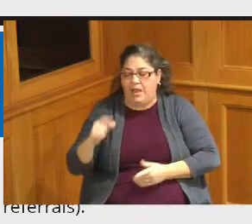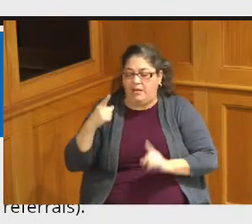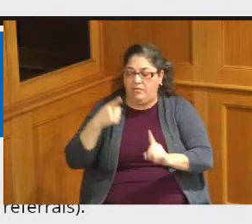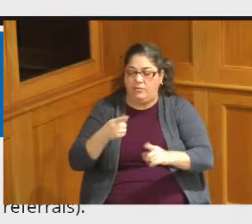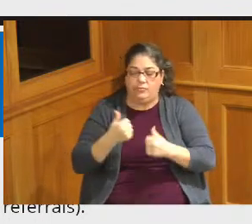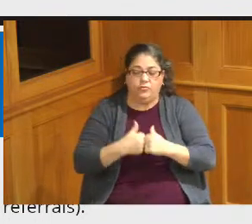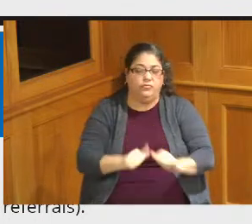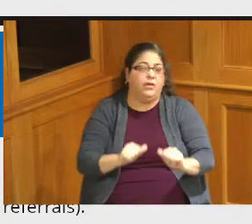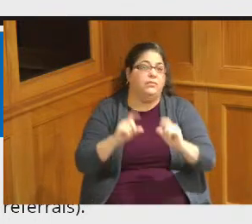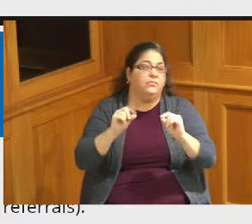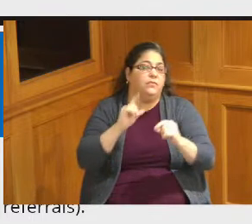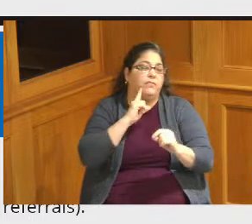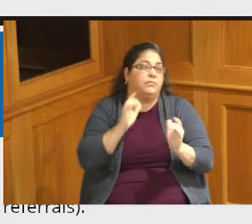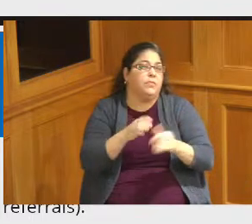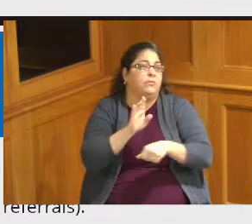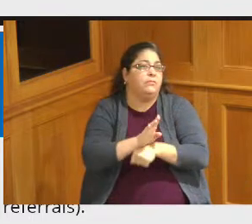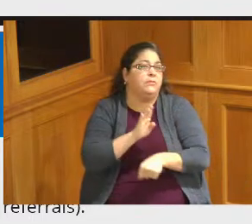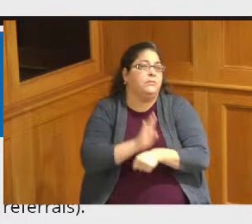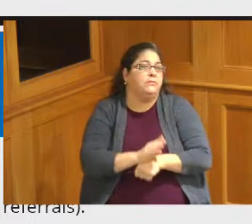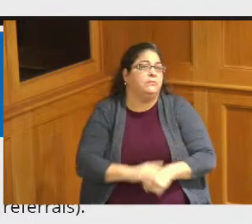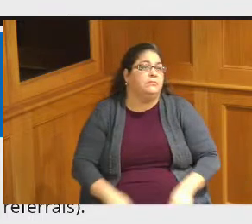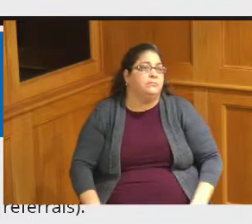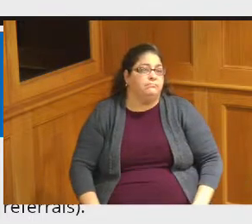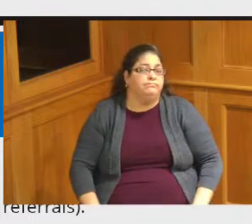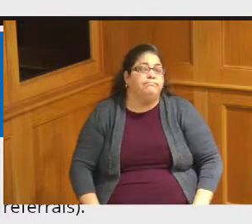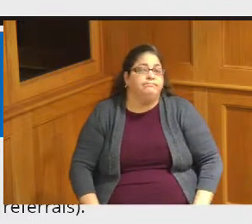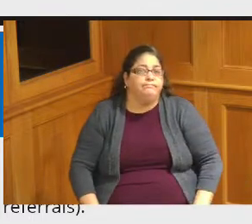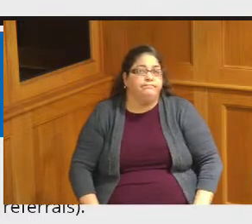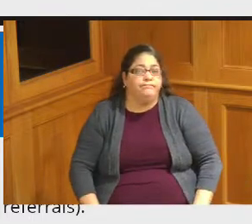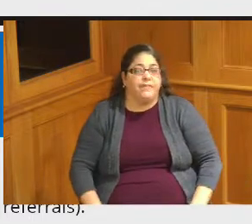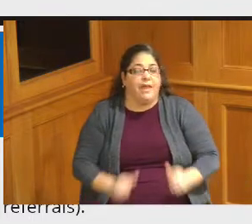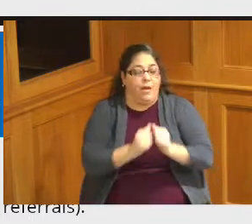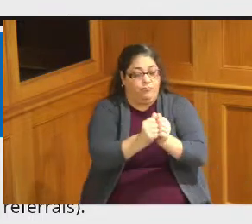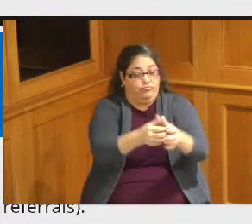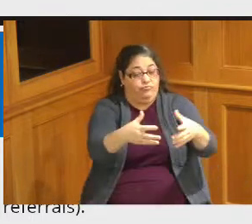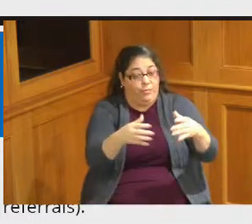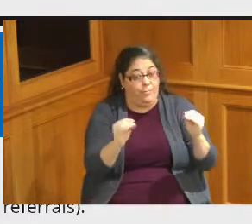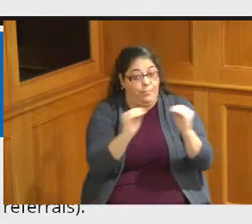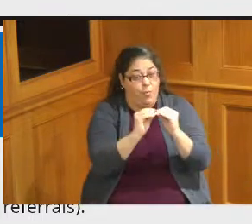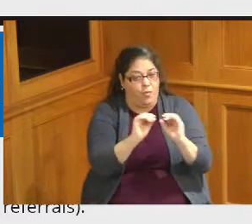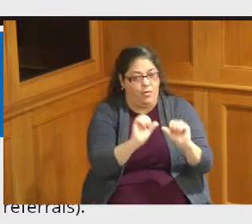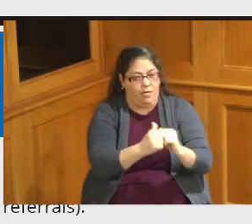small businesses. So how do we make sure we do more of that in the right